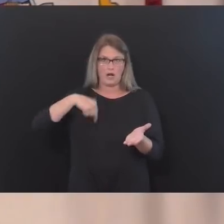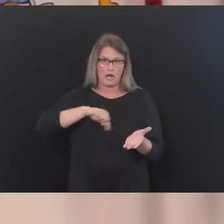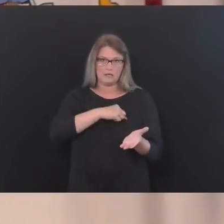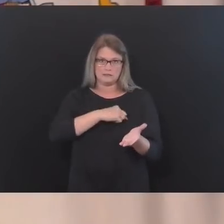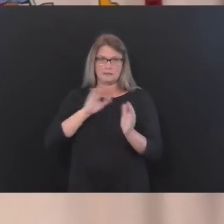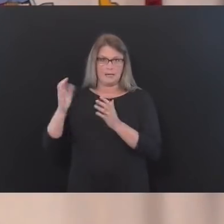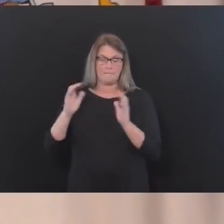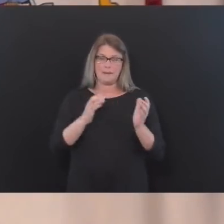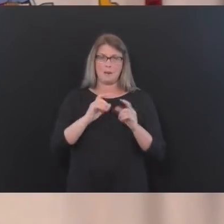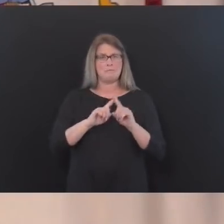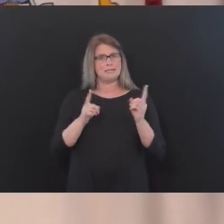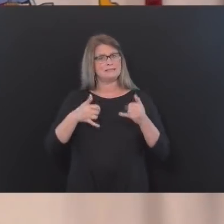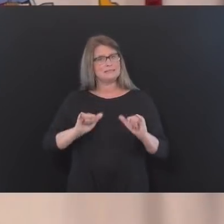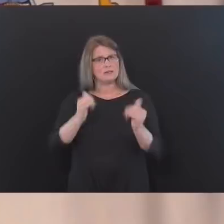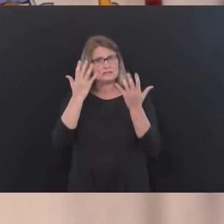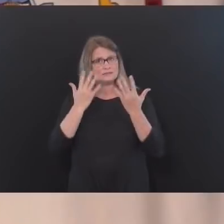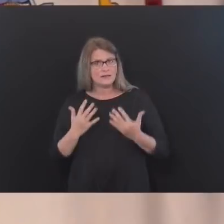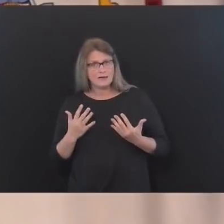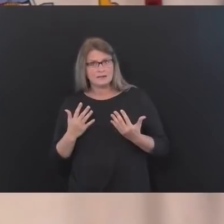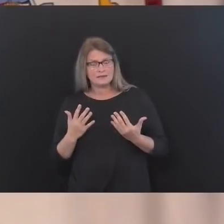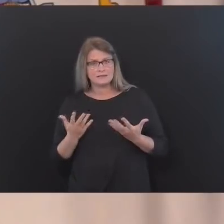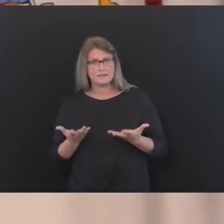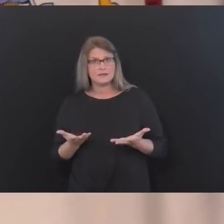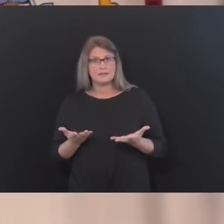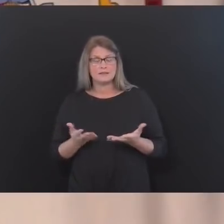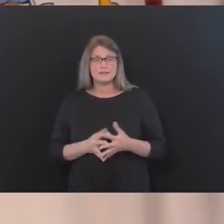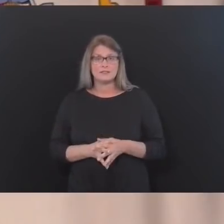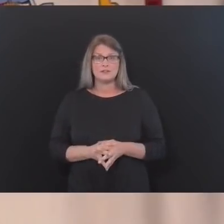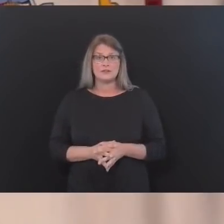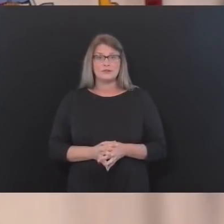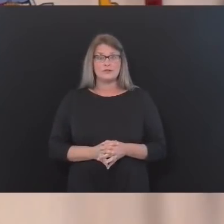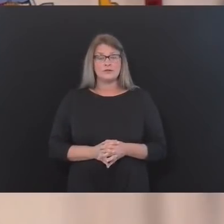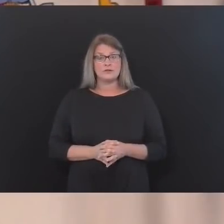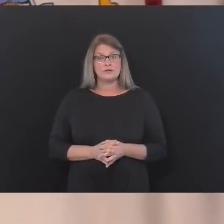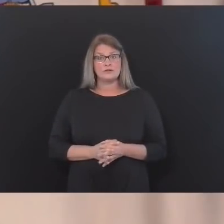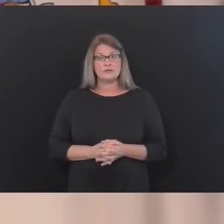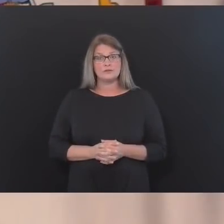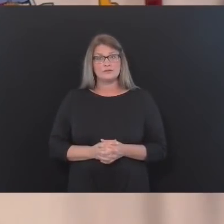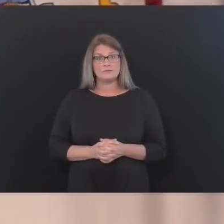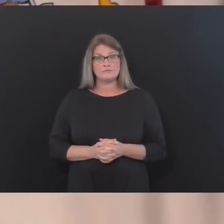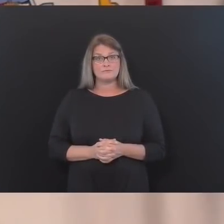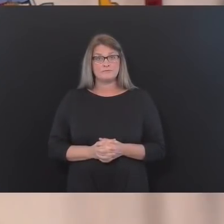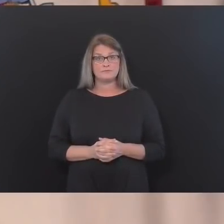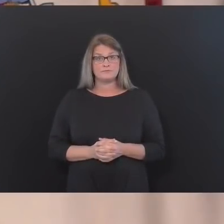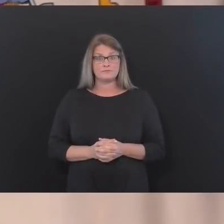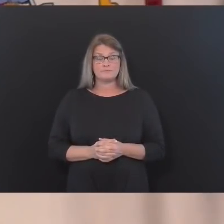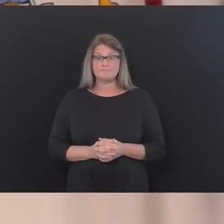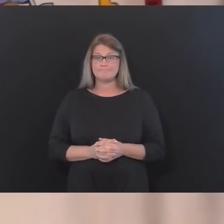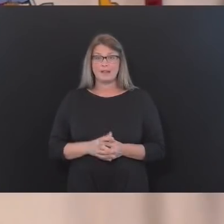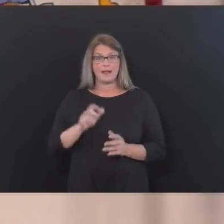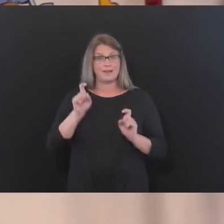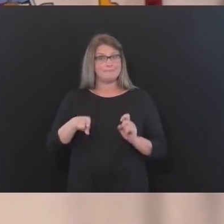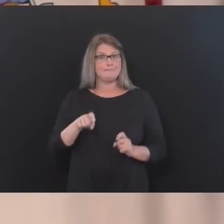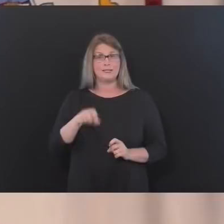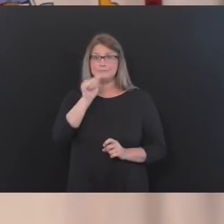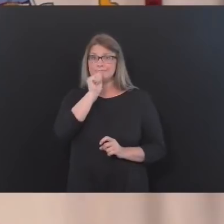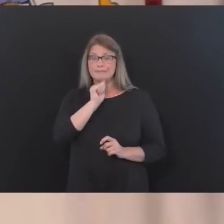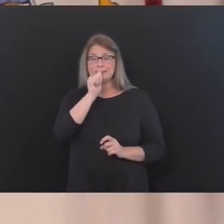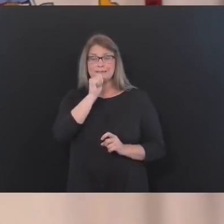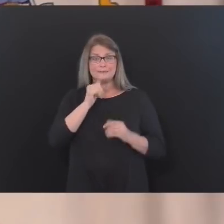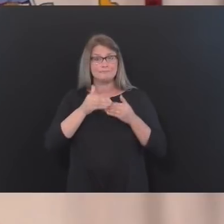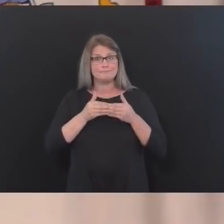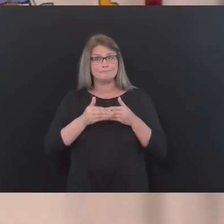it's sad and it's not good enough, but you know, we just have to deal with it. We know that